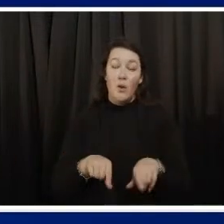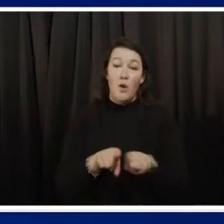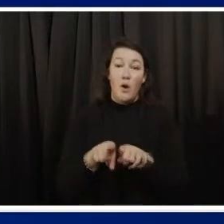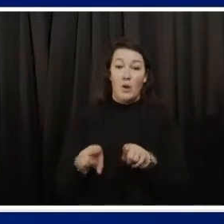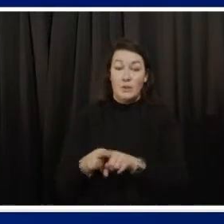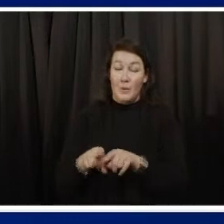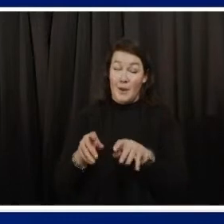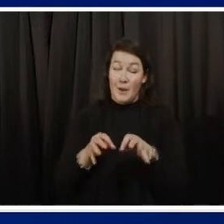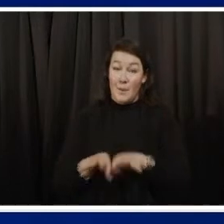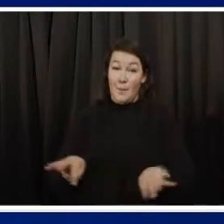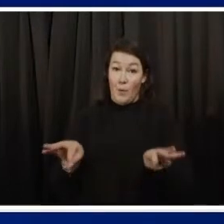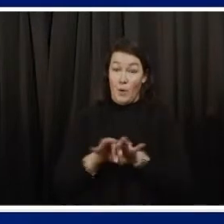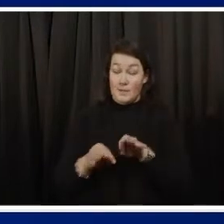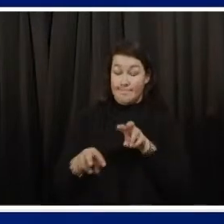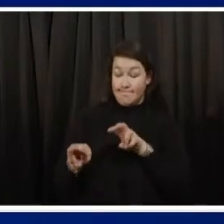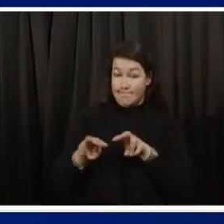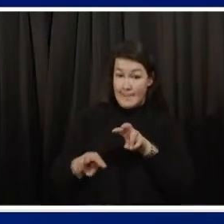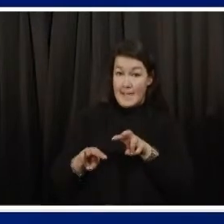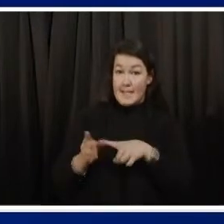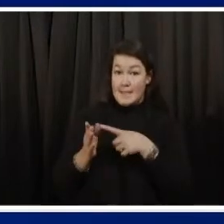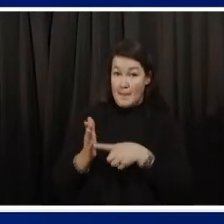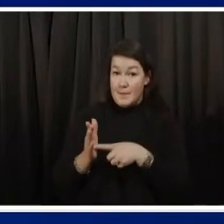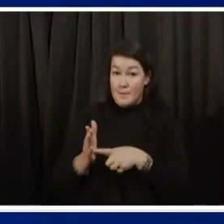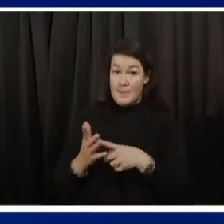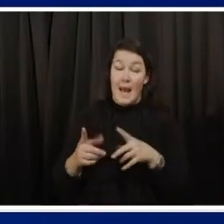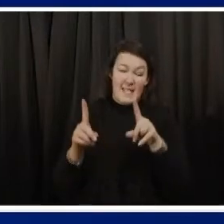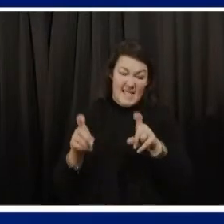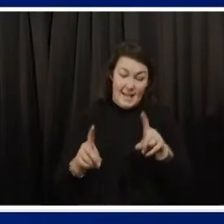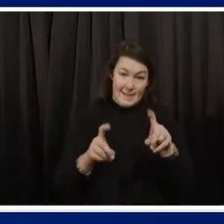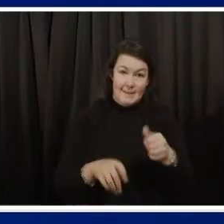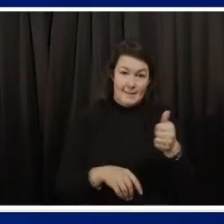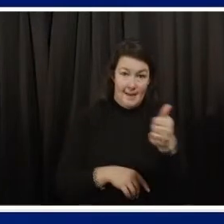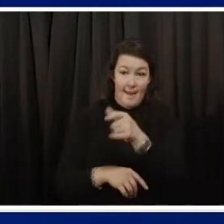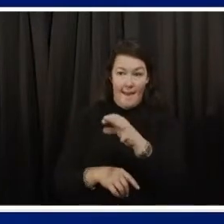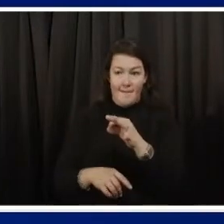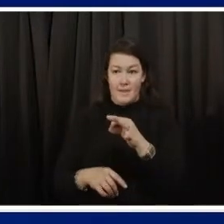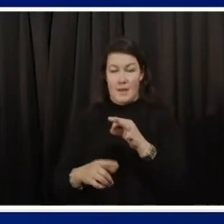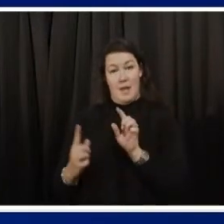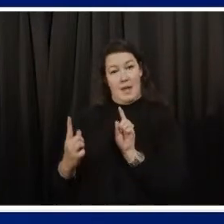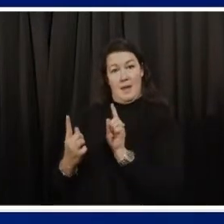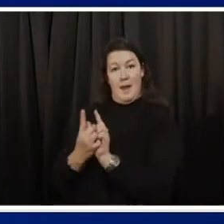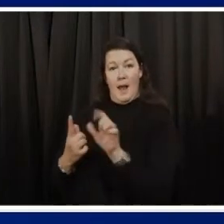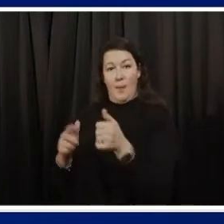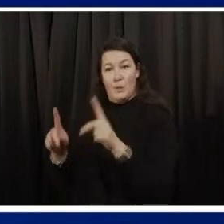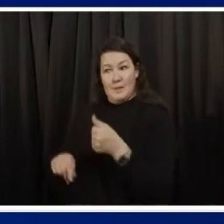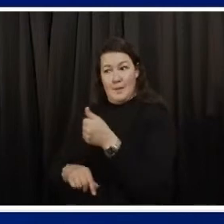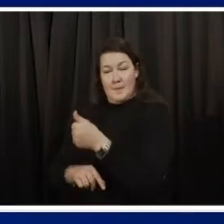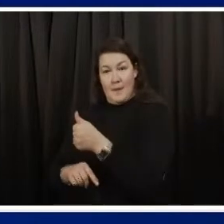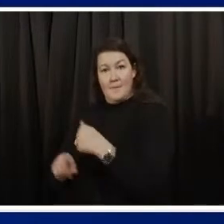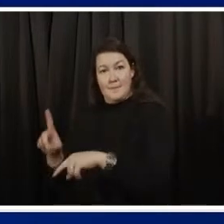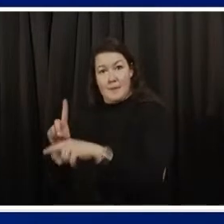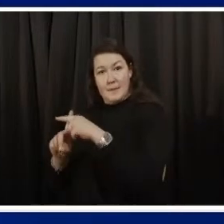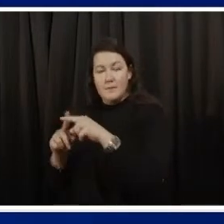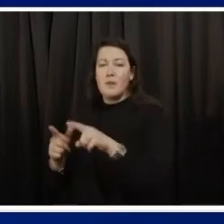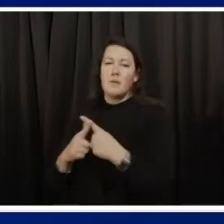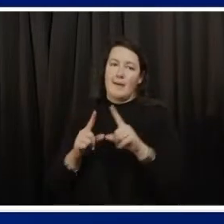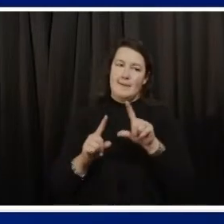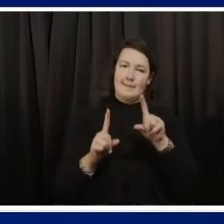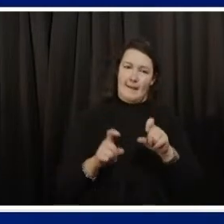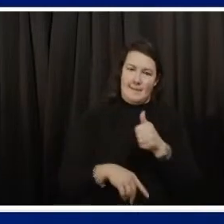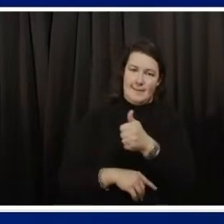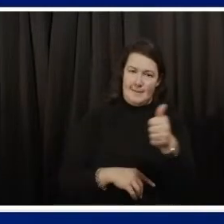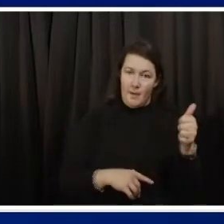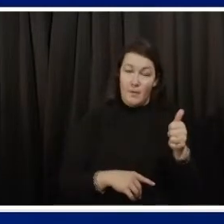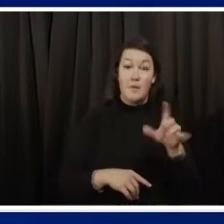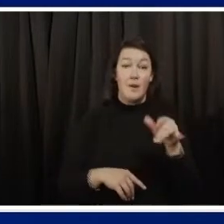exposure. Our detection systems only work when people get tested, and PCR is the preferred test to support these detection systems.